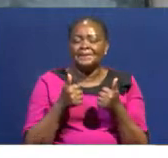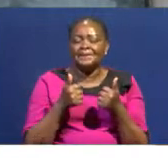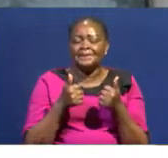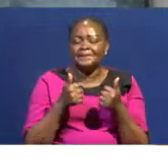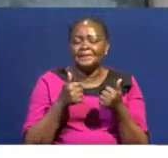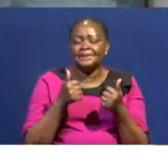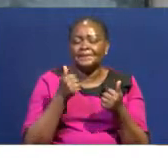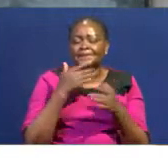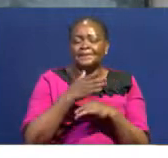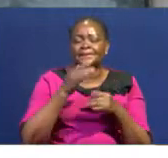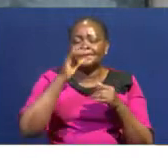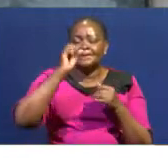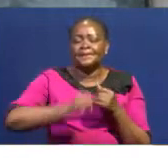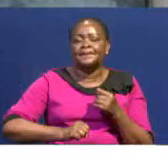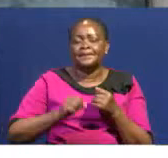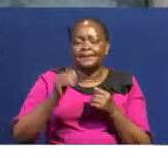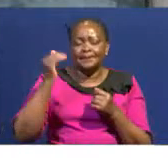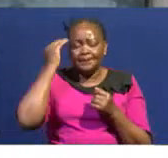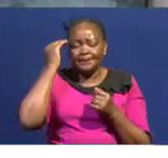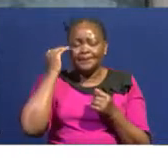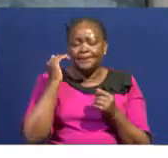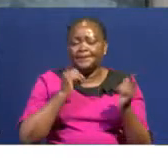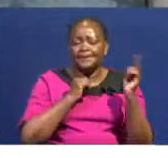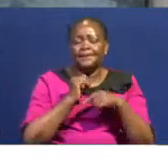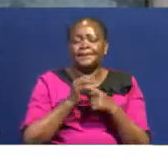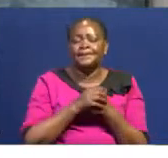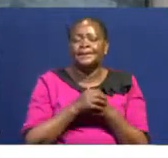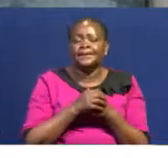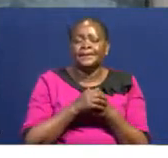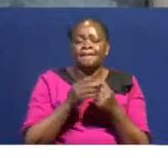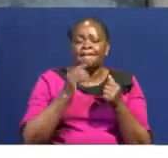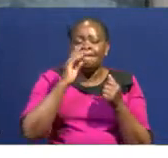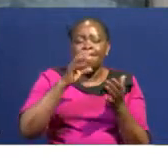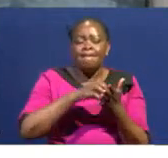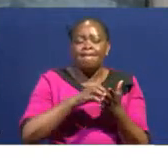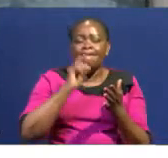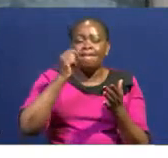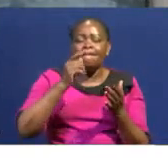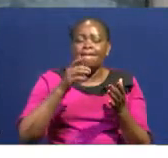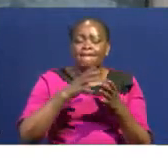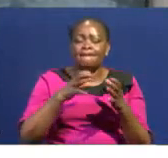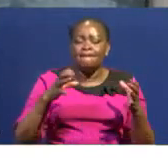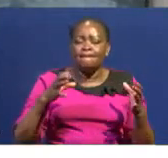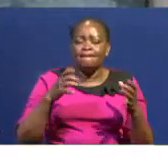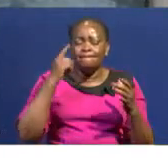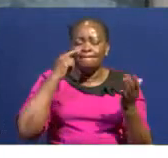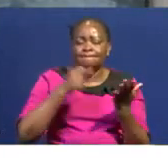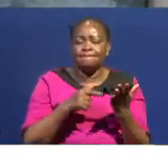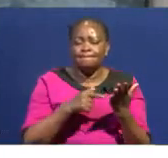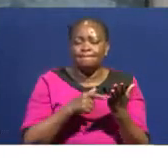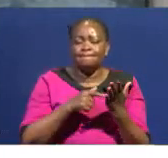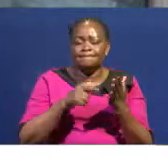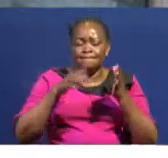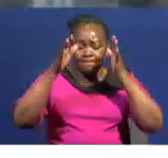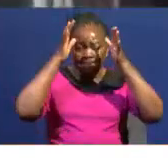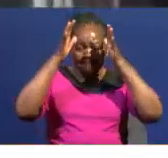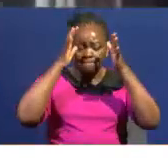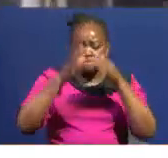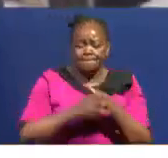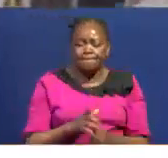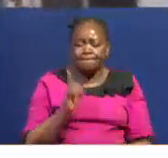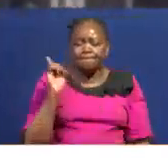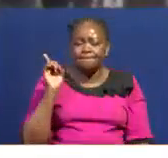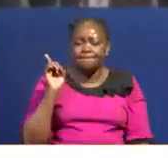The established model after South Korea's KAIST institution will position Kenya as a growing hub for technological innovation.